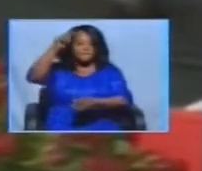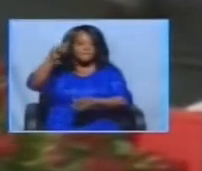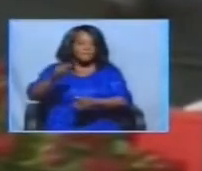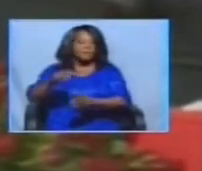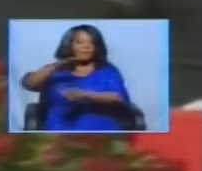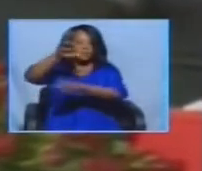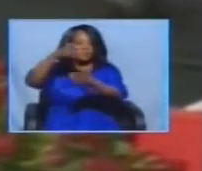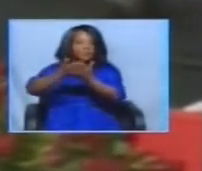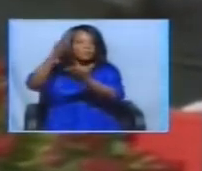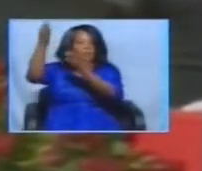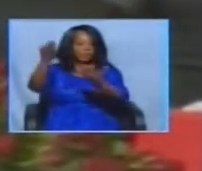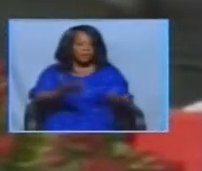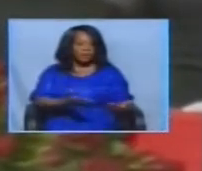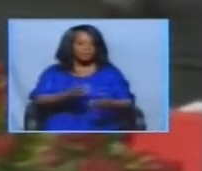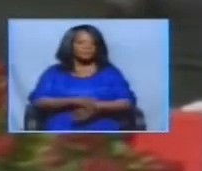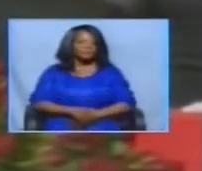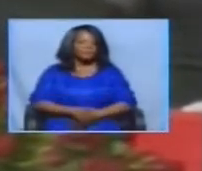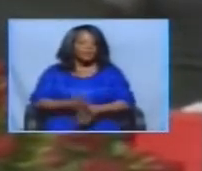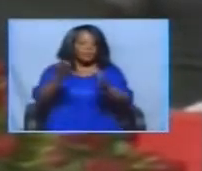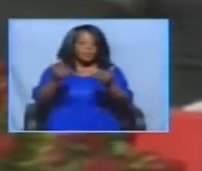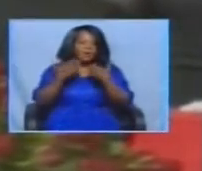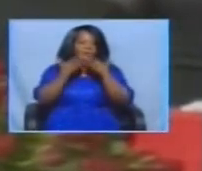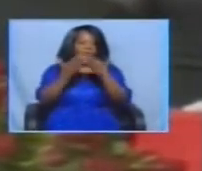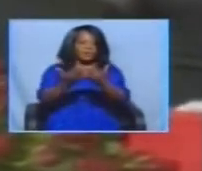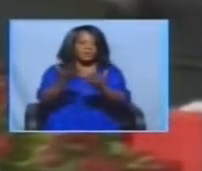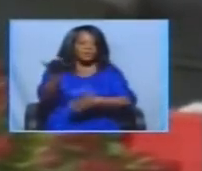because we appreciate you as